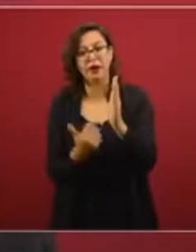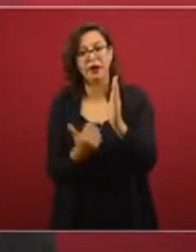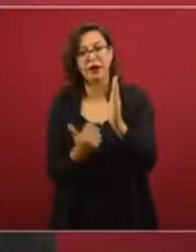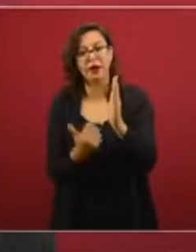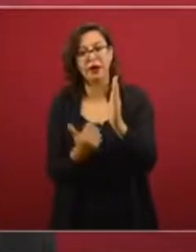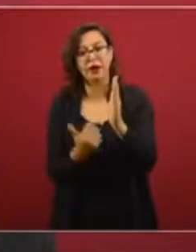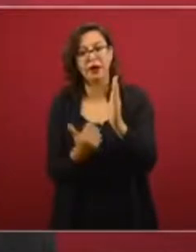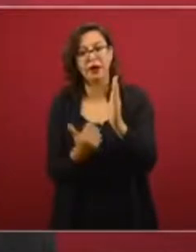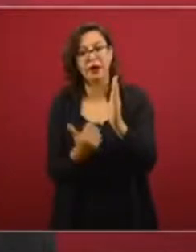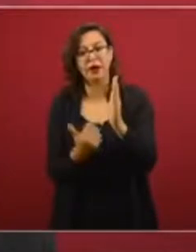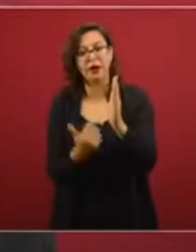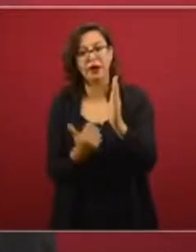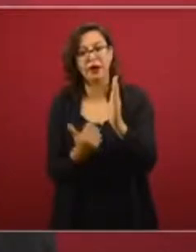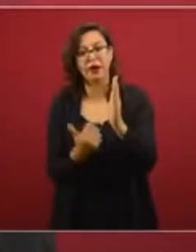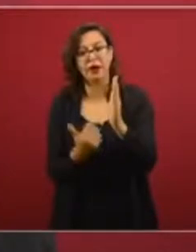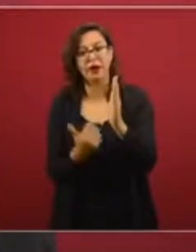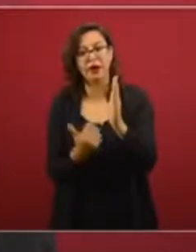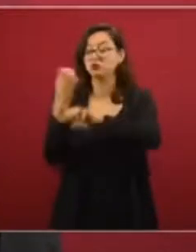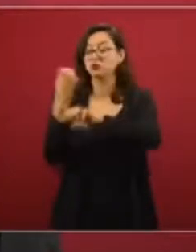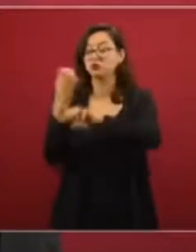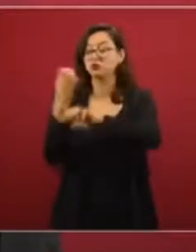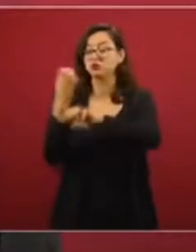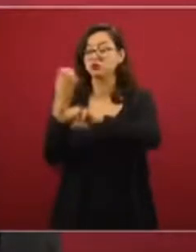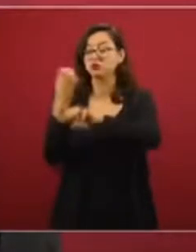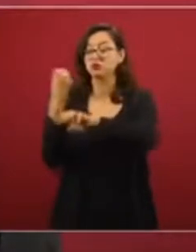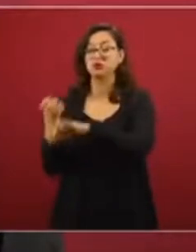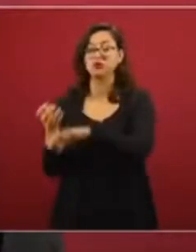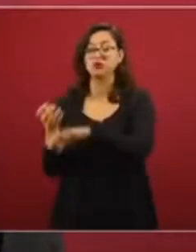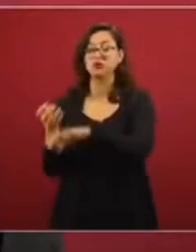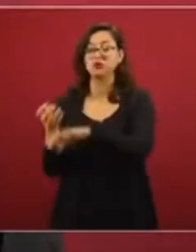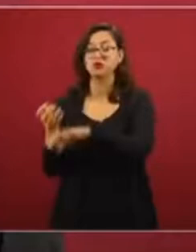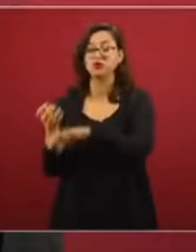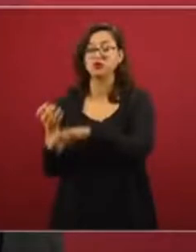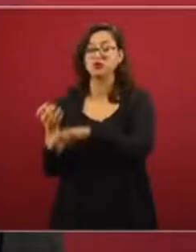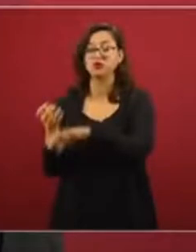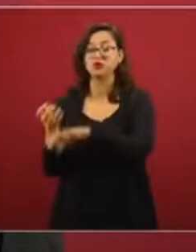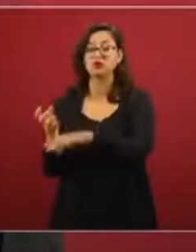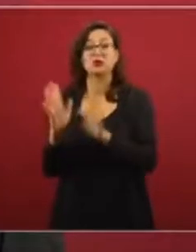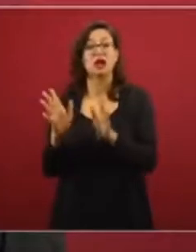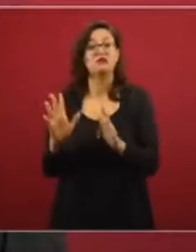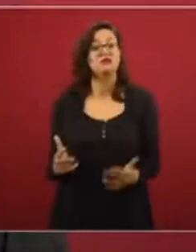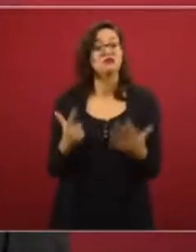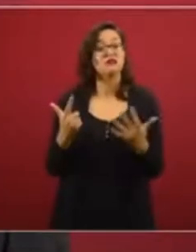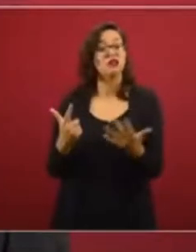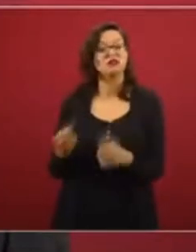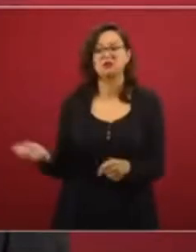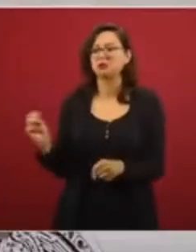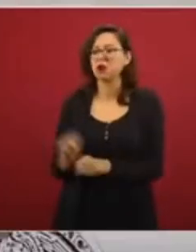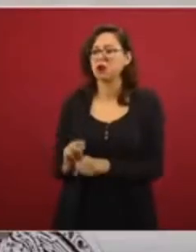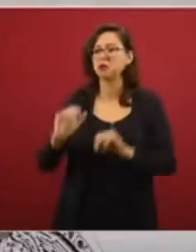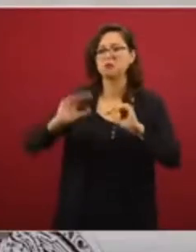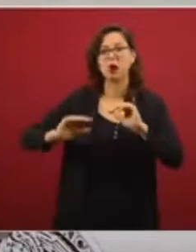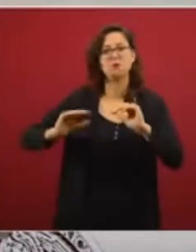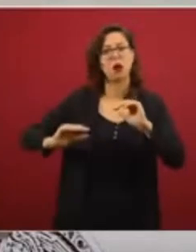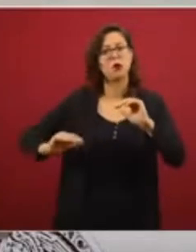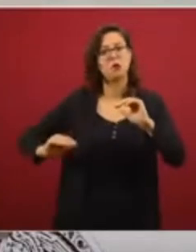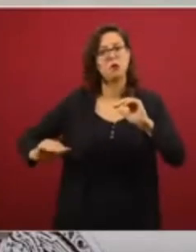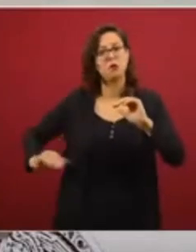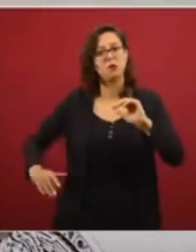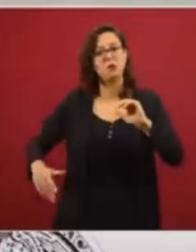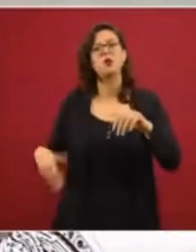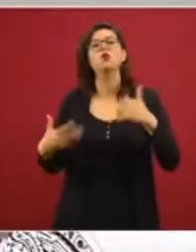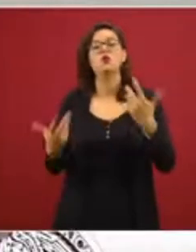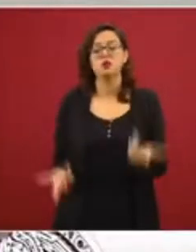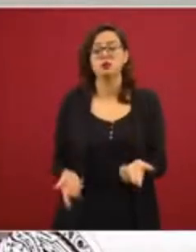had 7 weeks of sustained reduction. En la epidemia. In the epidemic. Tanto en la ocurrencia de nuevos